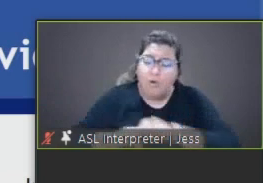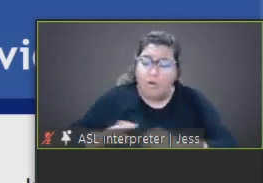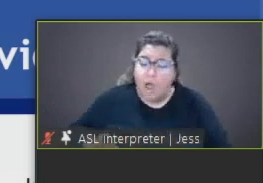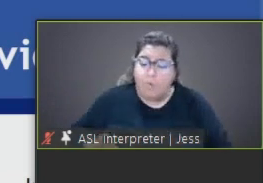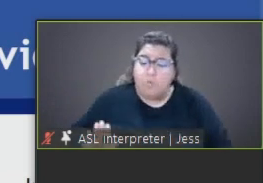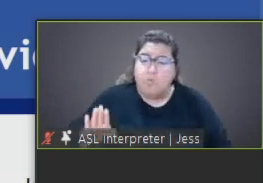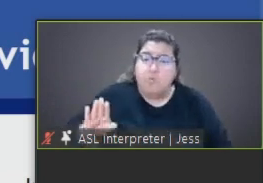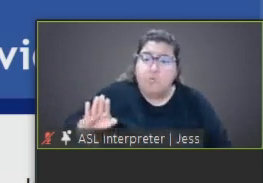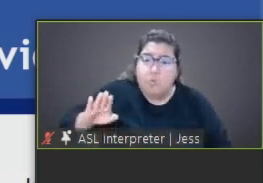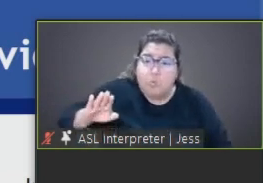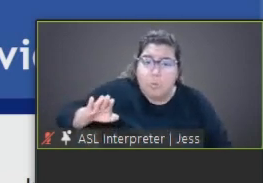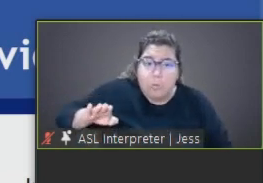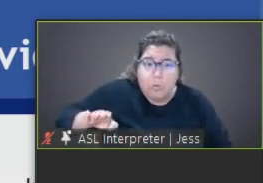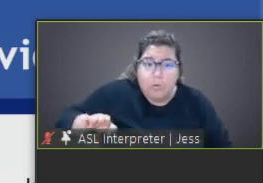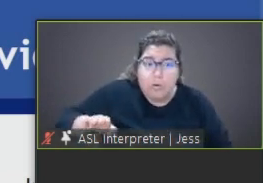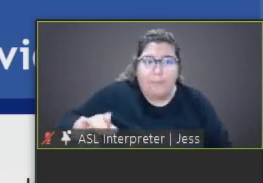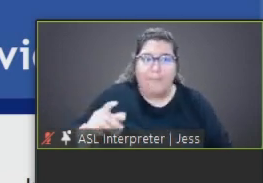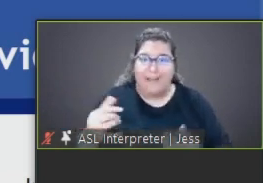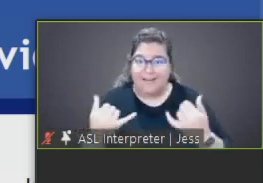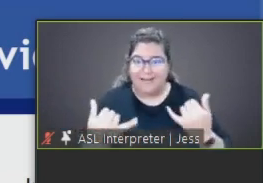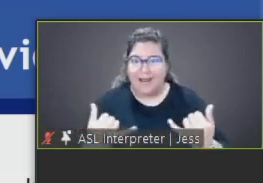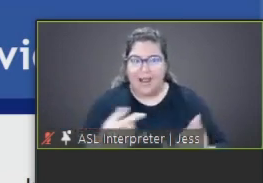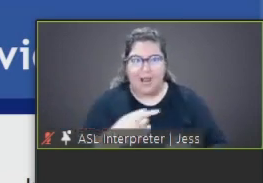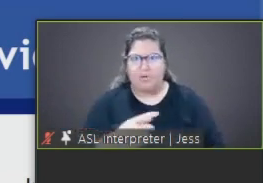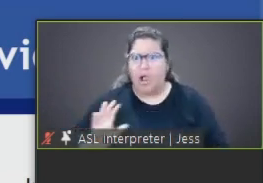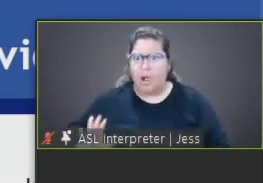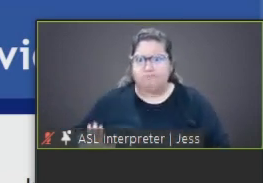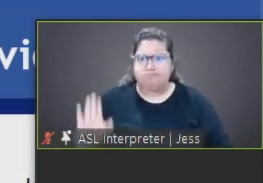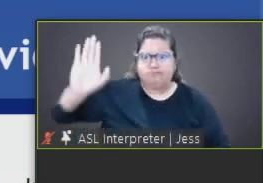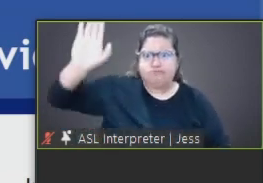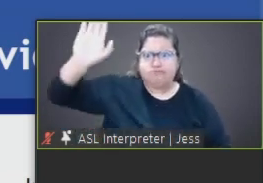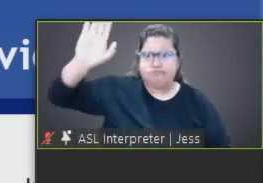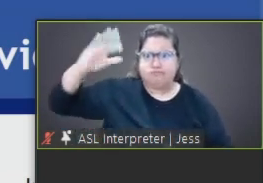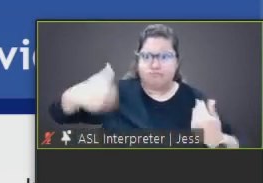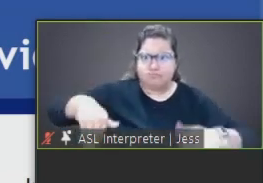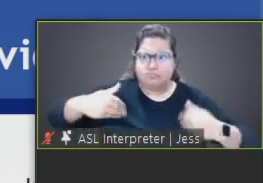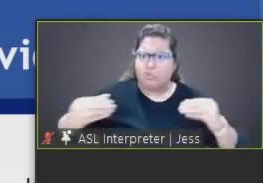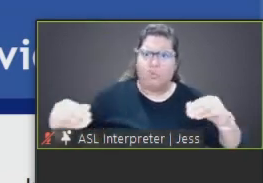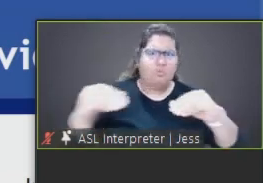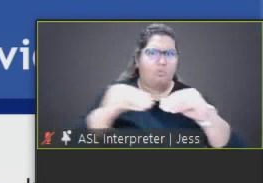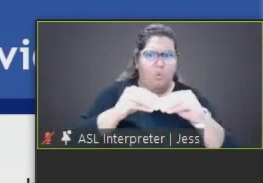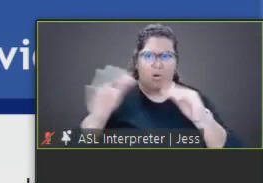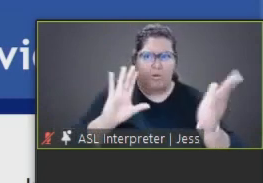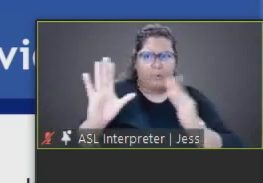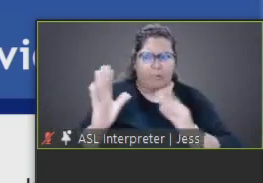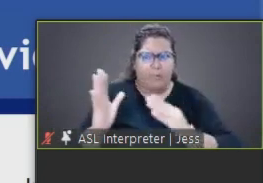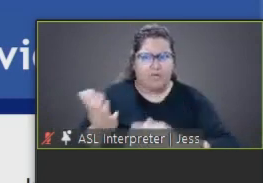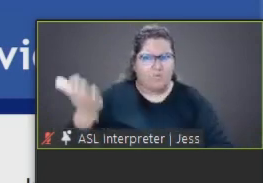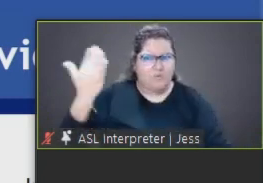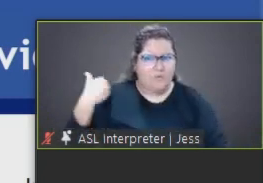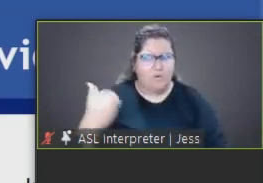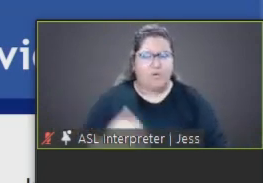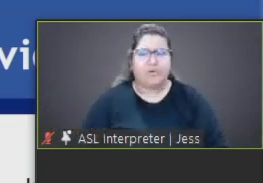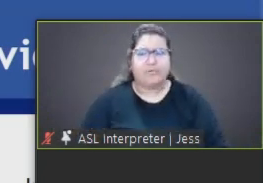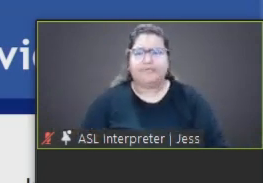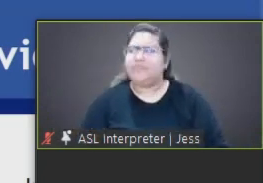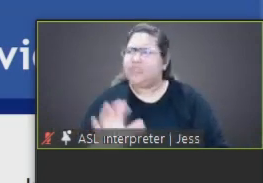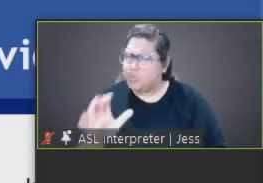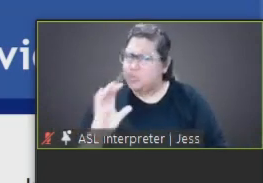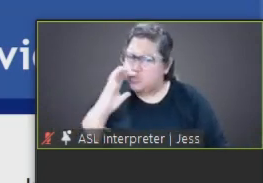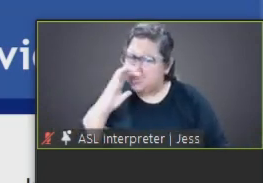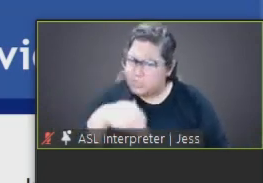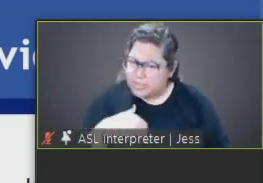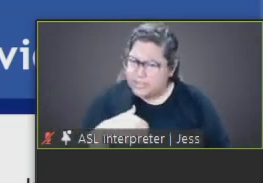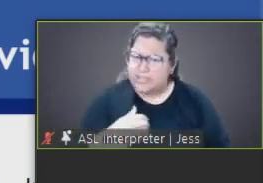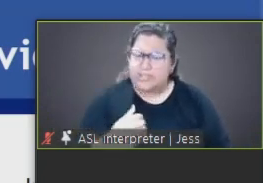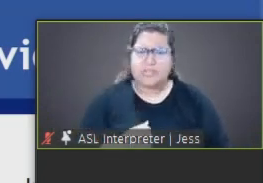But you'll also see that what we're experiencing now is much larger than what we experienced last season. And so what's unusual and what seems to have been